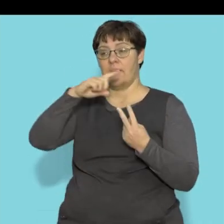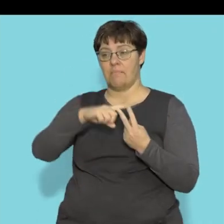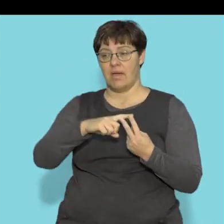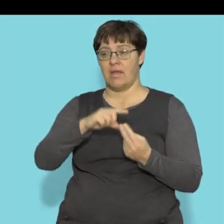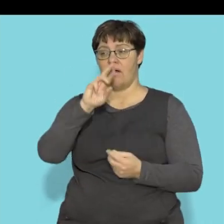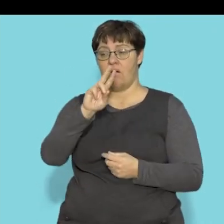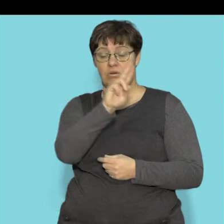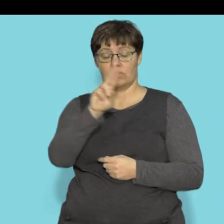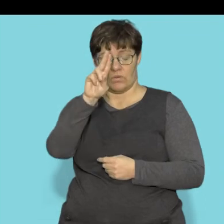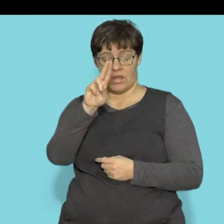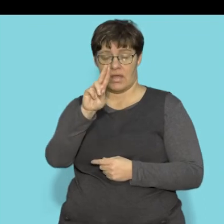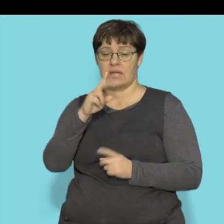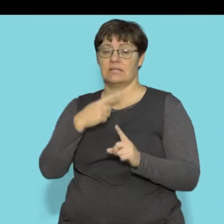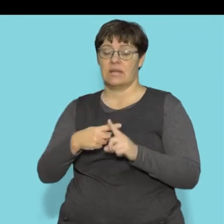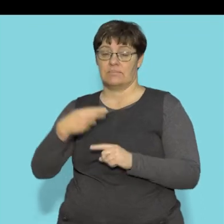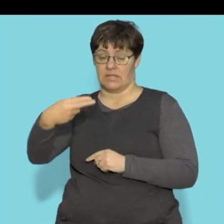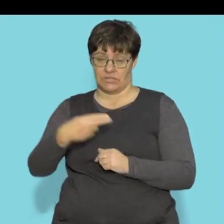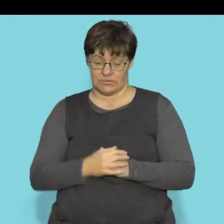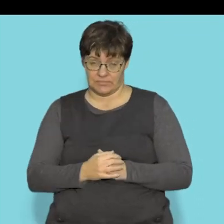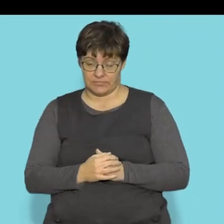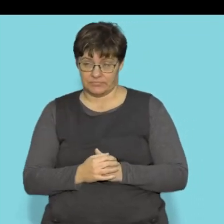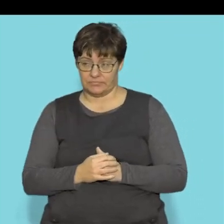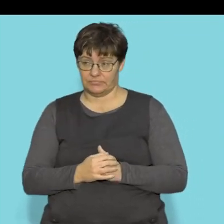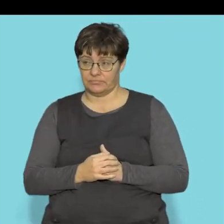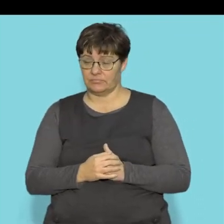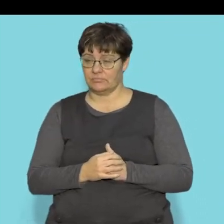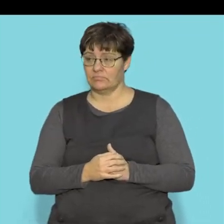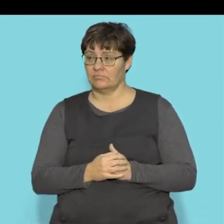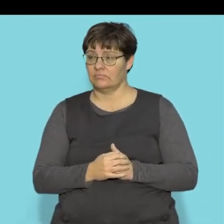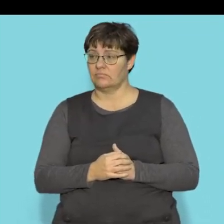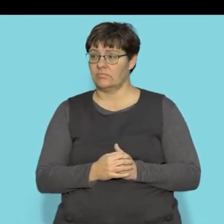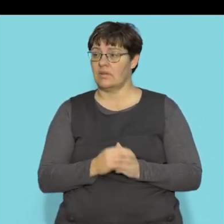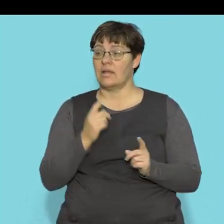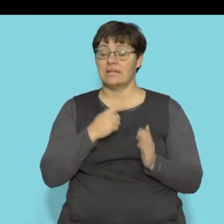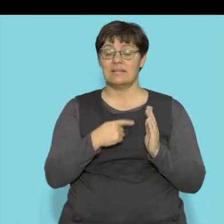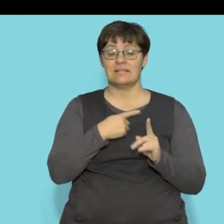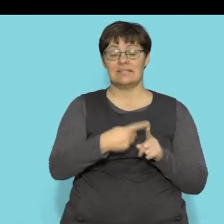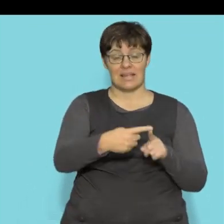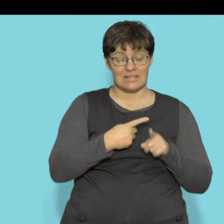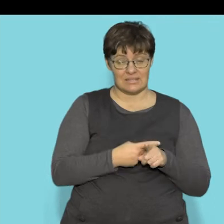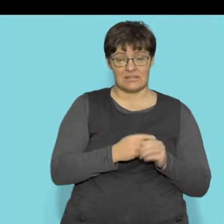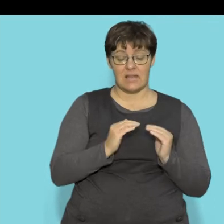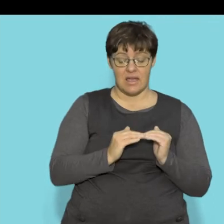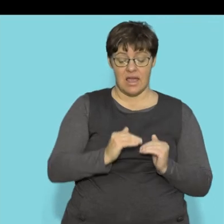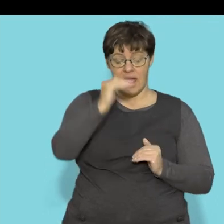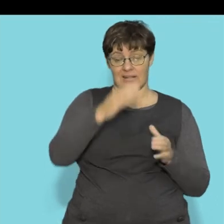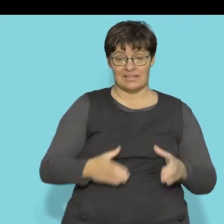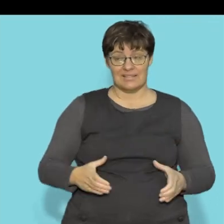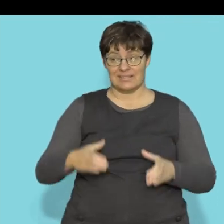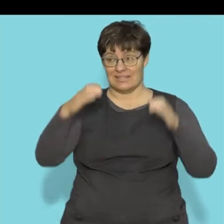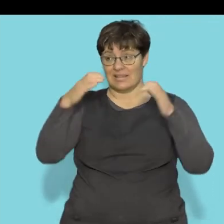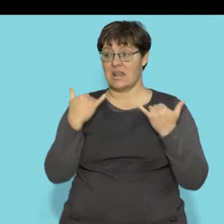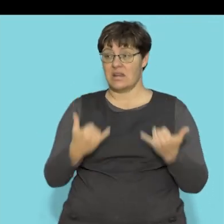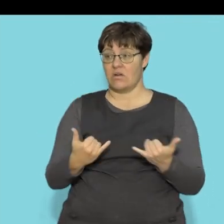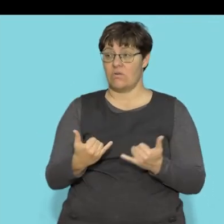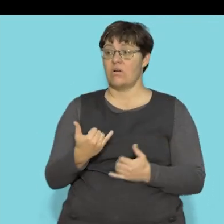pi times r squared multiplied by my height. But I discussed on the previous slide that we know that the height of my